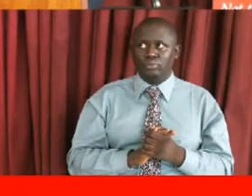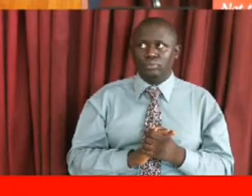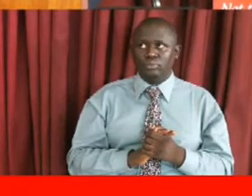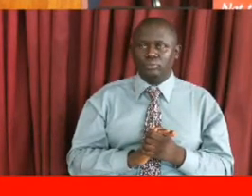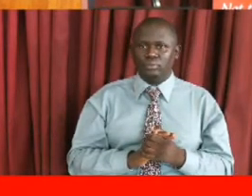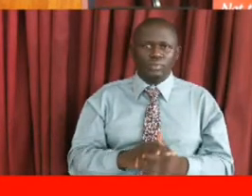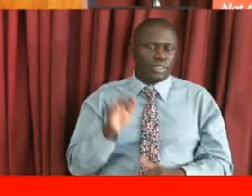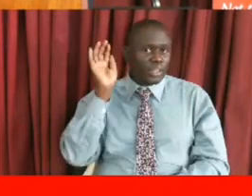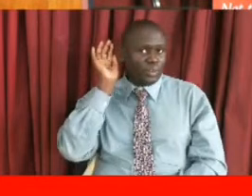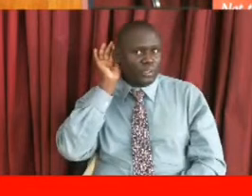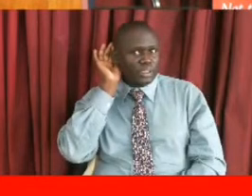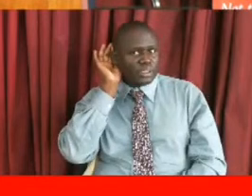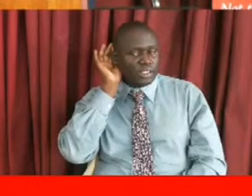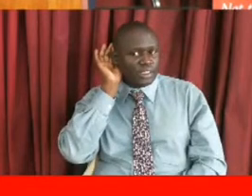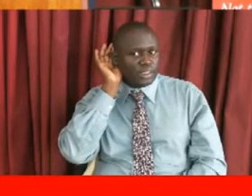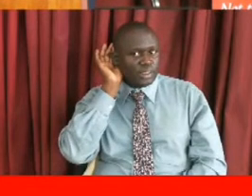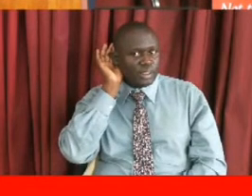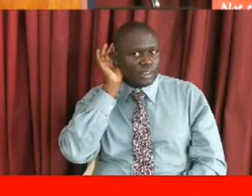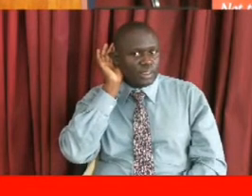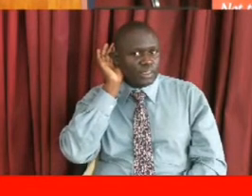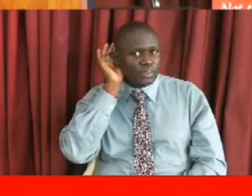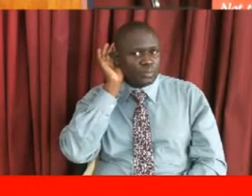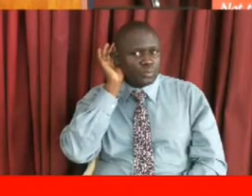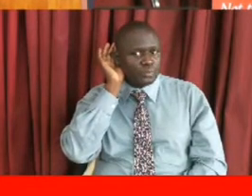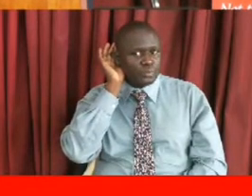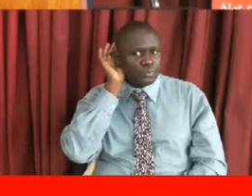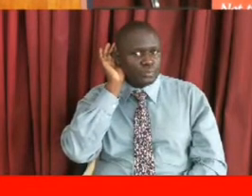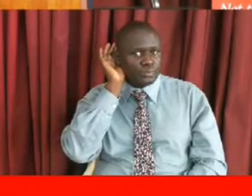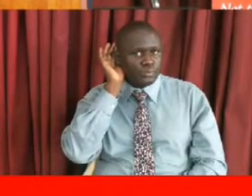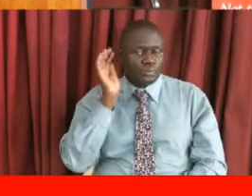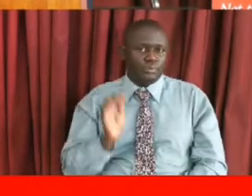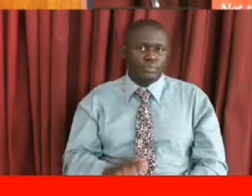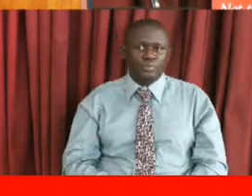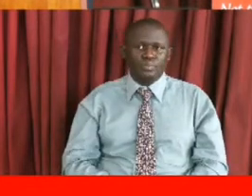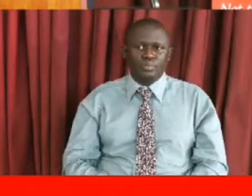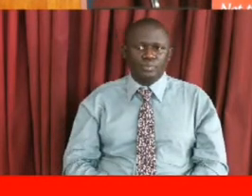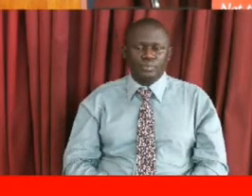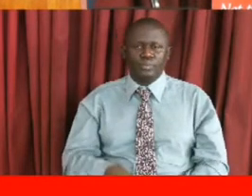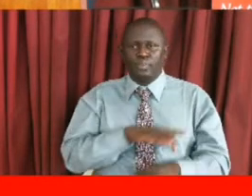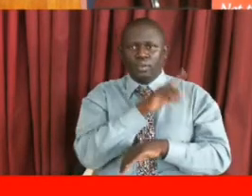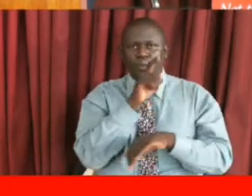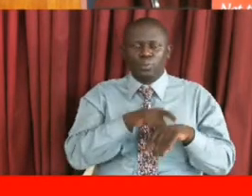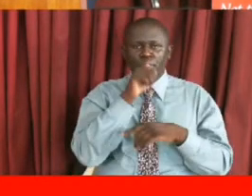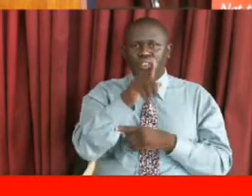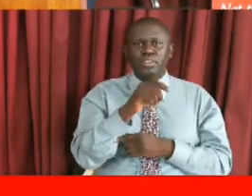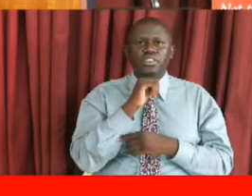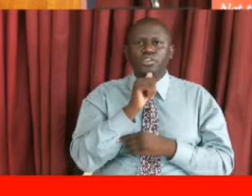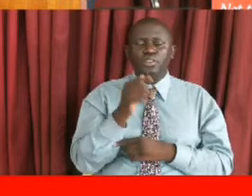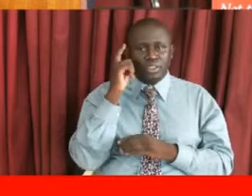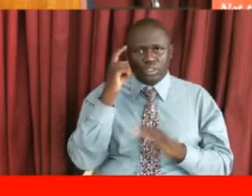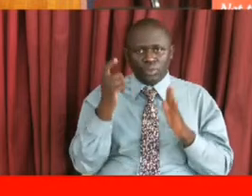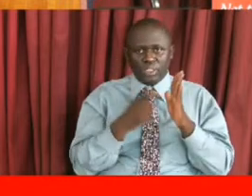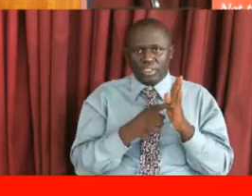listen to 278 amen when he is not